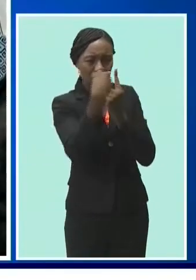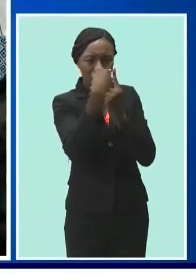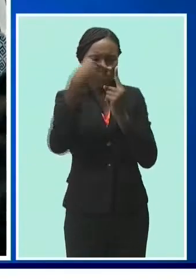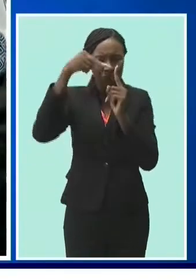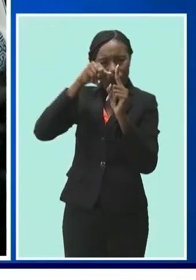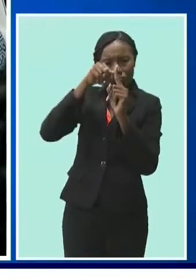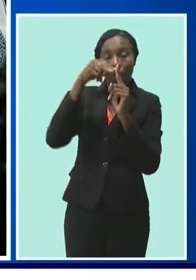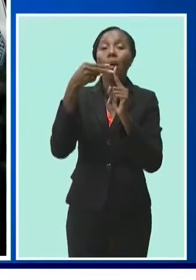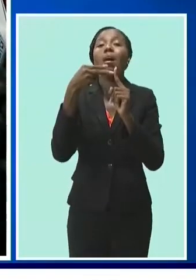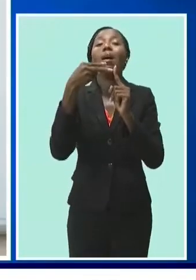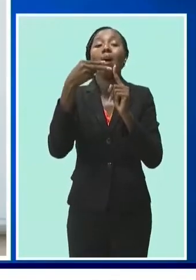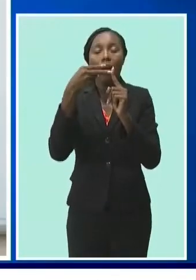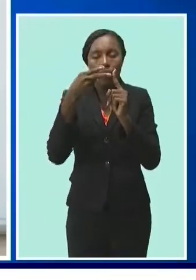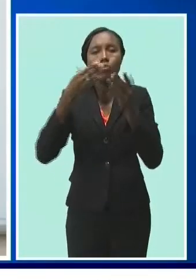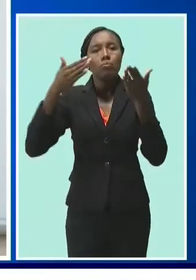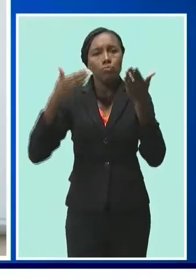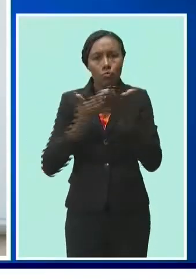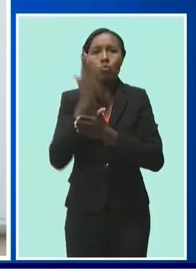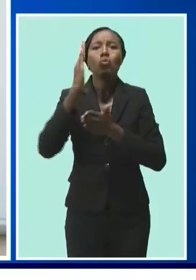children